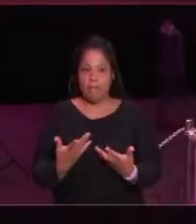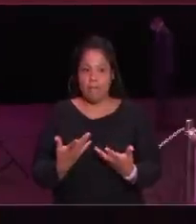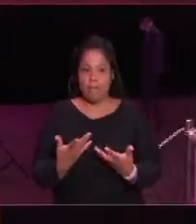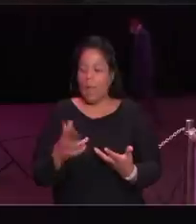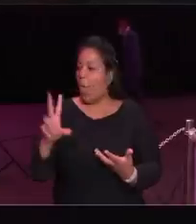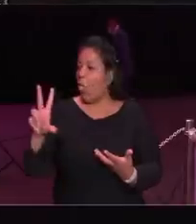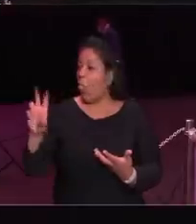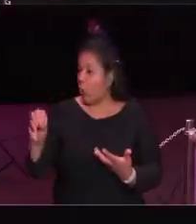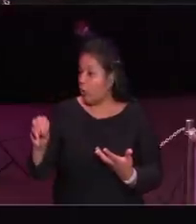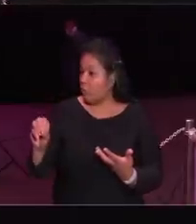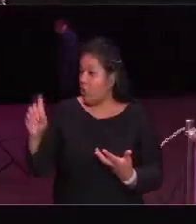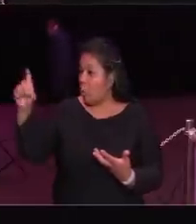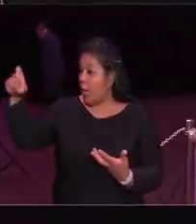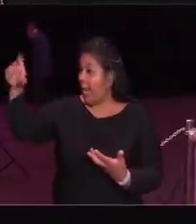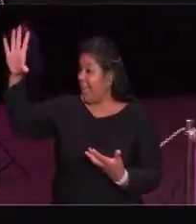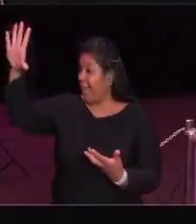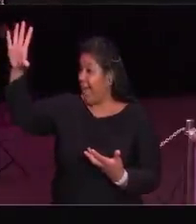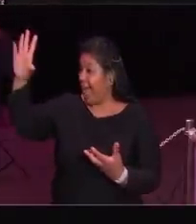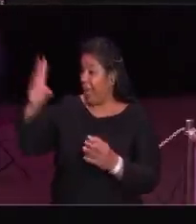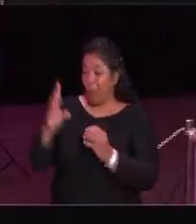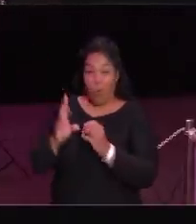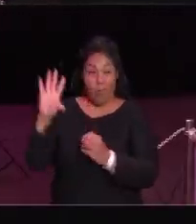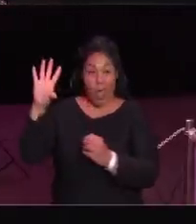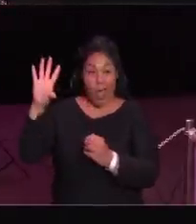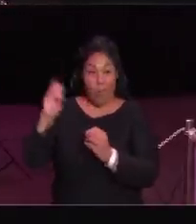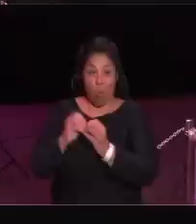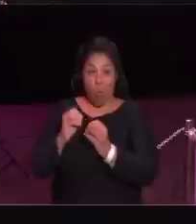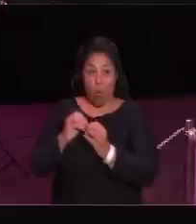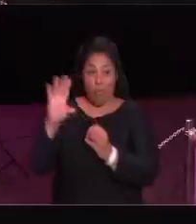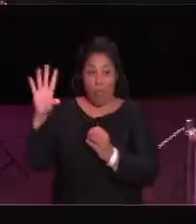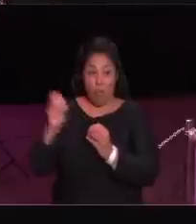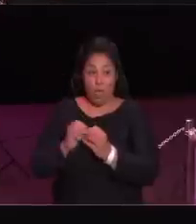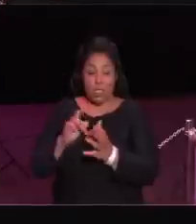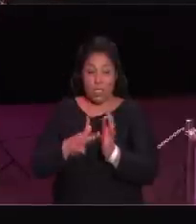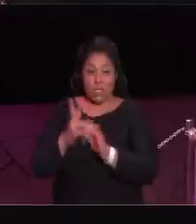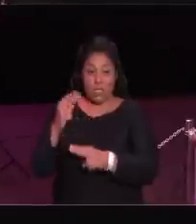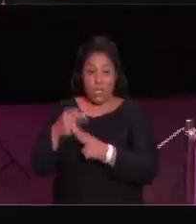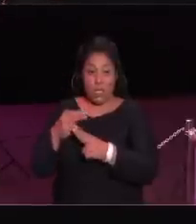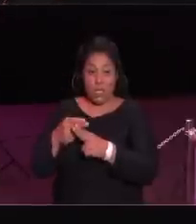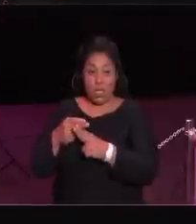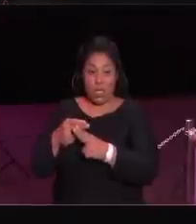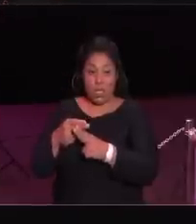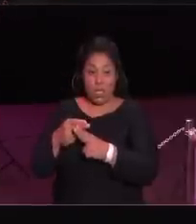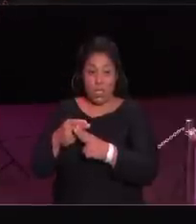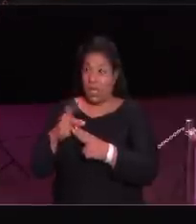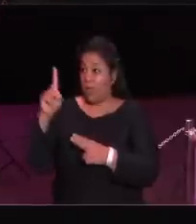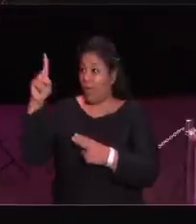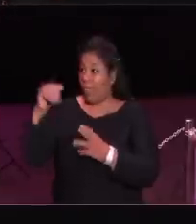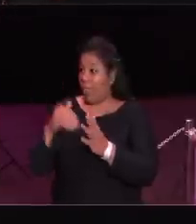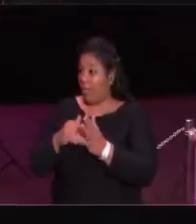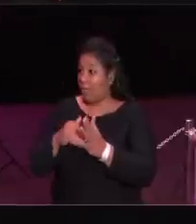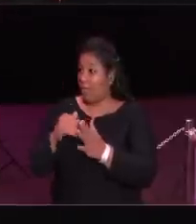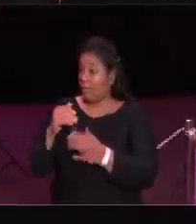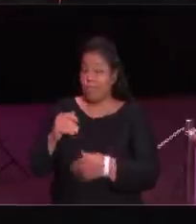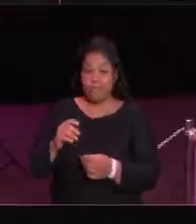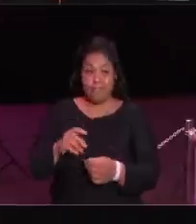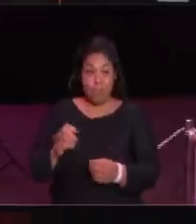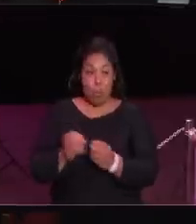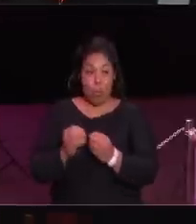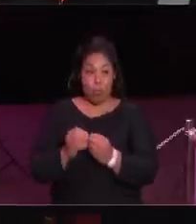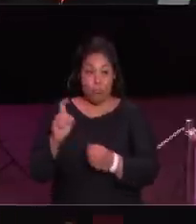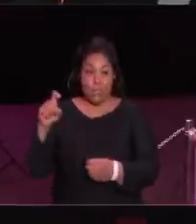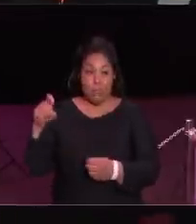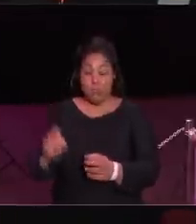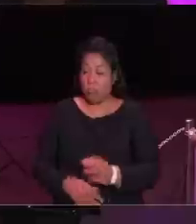We need five more. Five more in Jesus' name. Cinco más con $1,000.